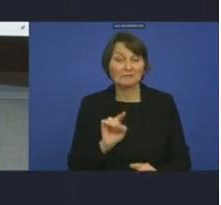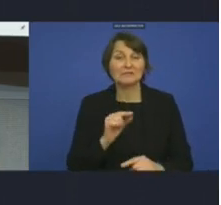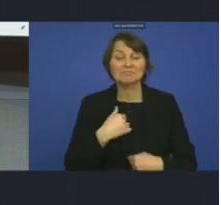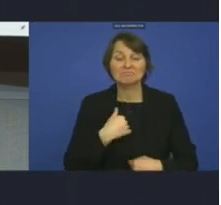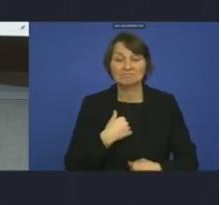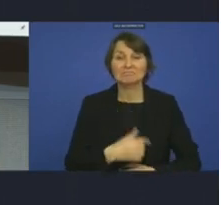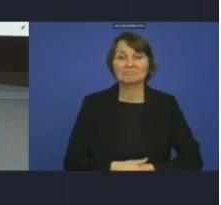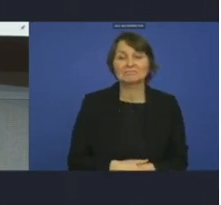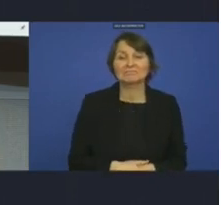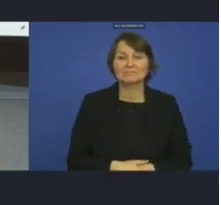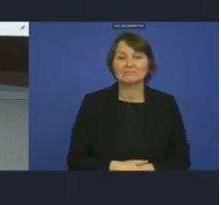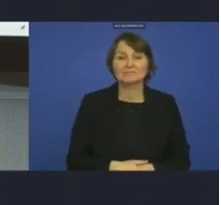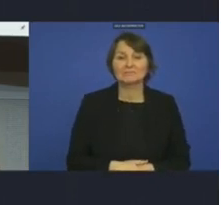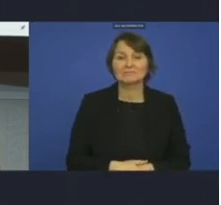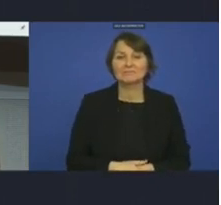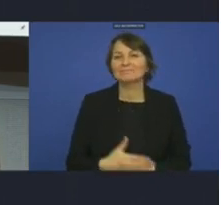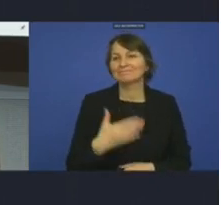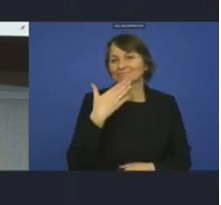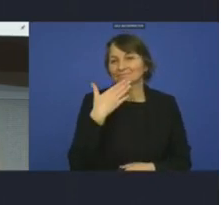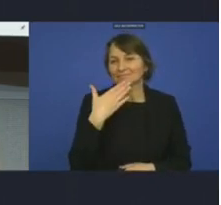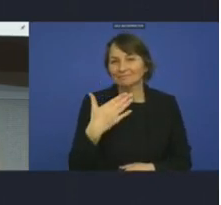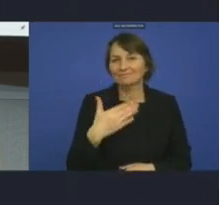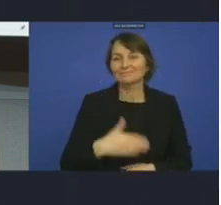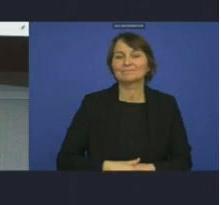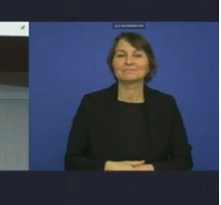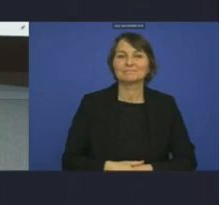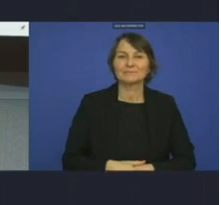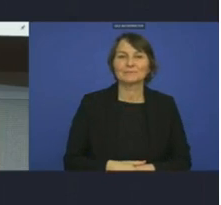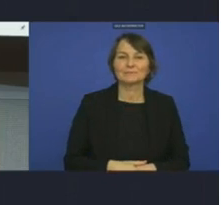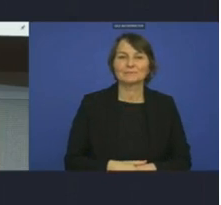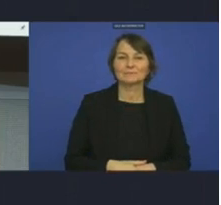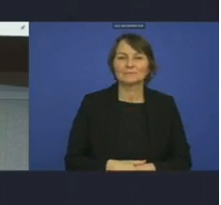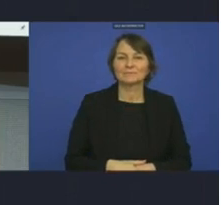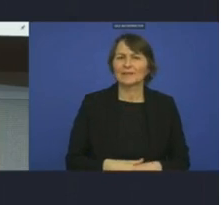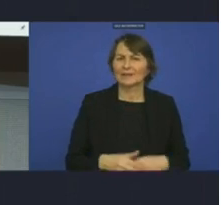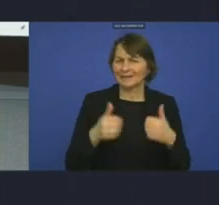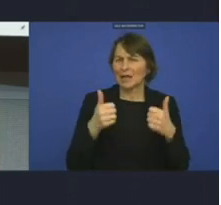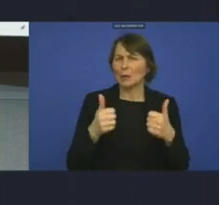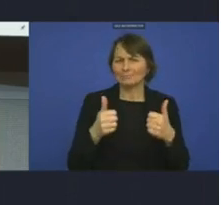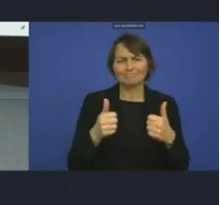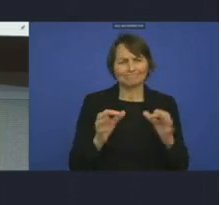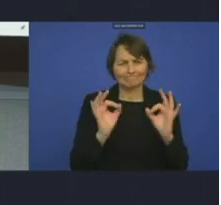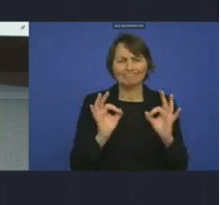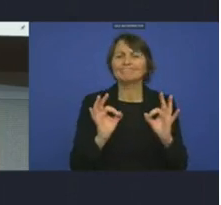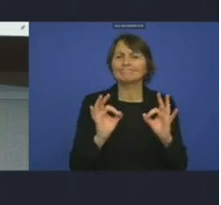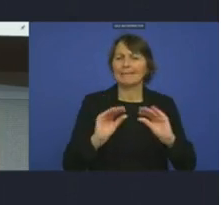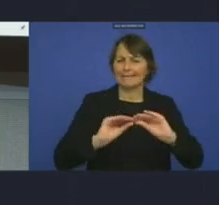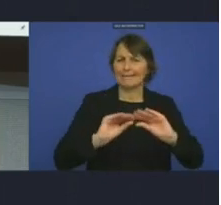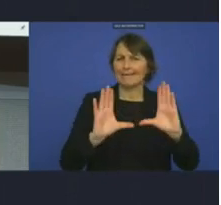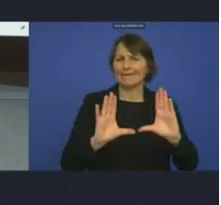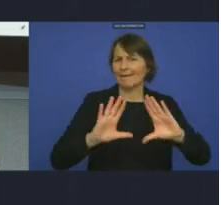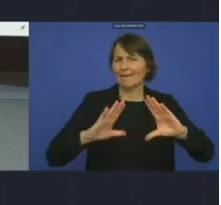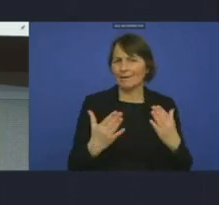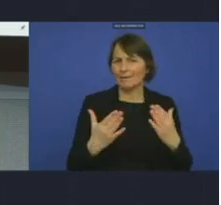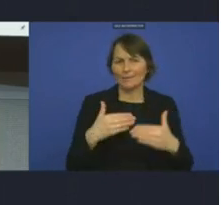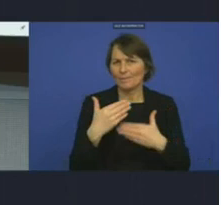Thank you for it, first of all, and that's actually a good chance to clarify how it works. So they have